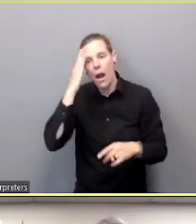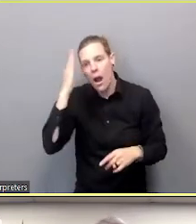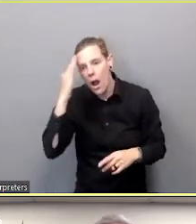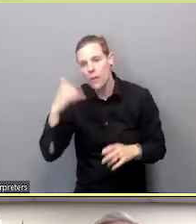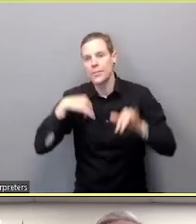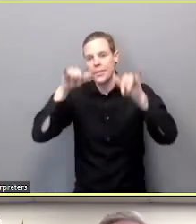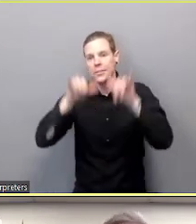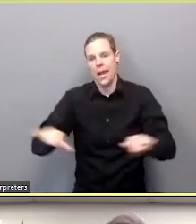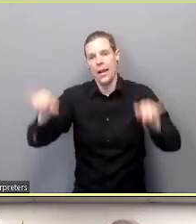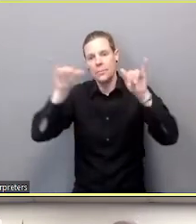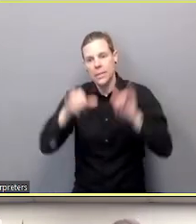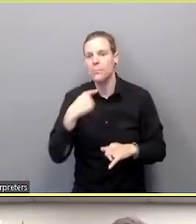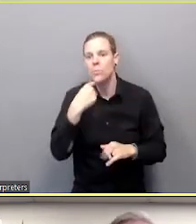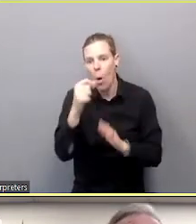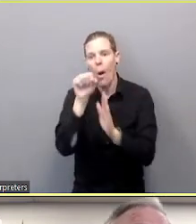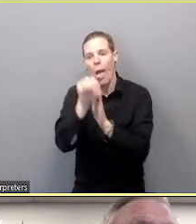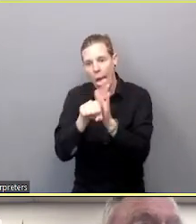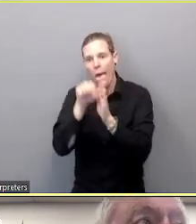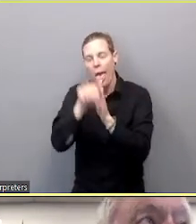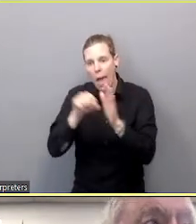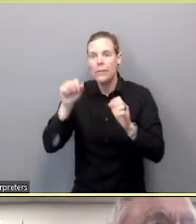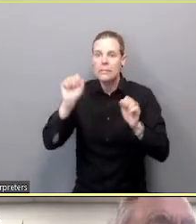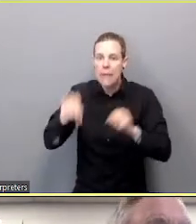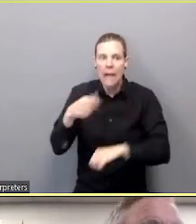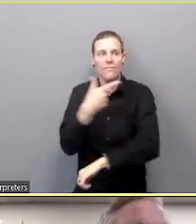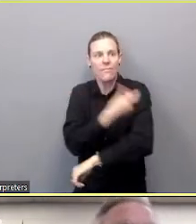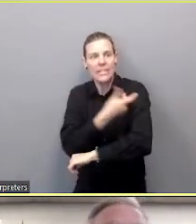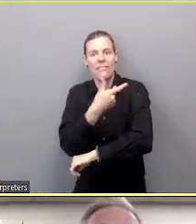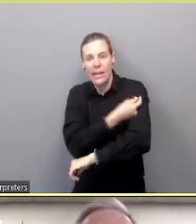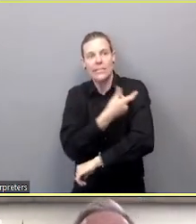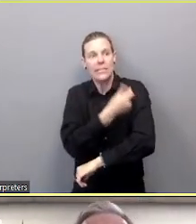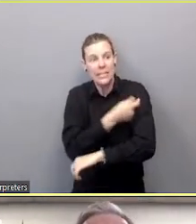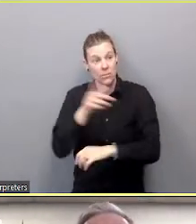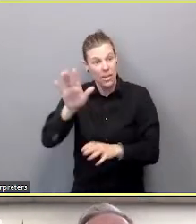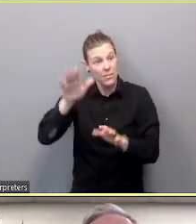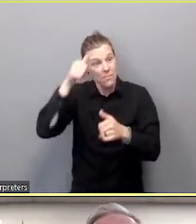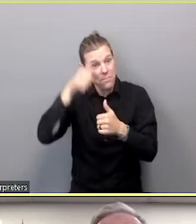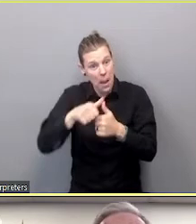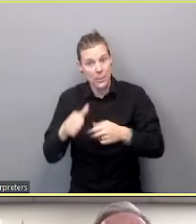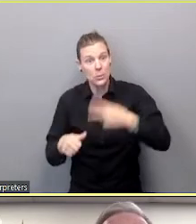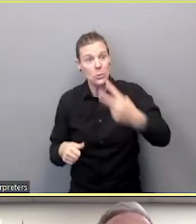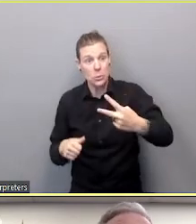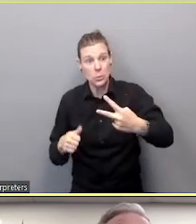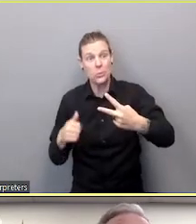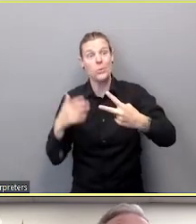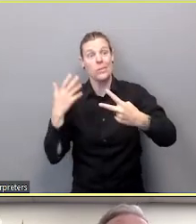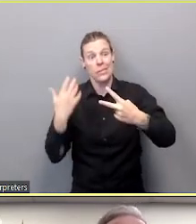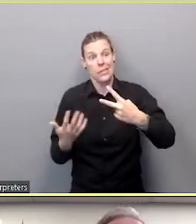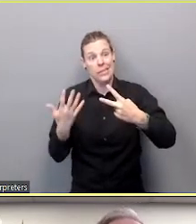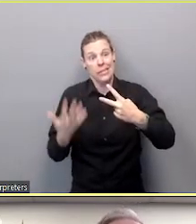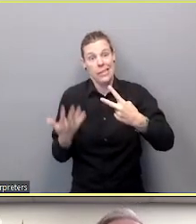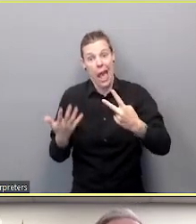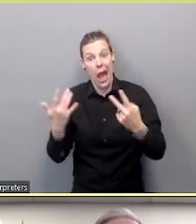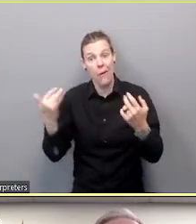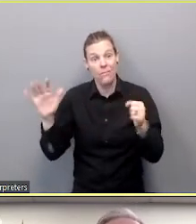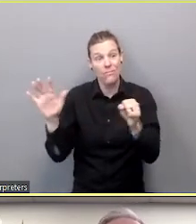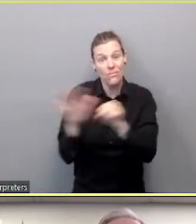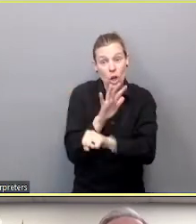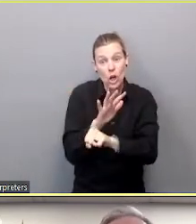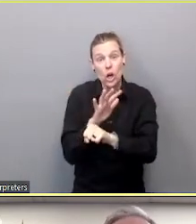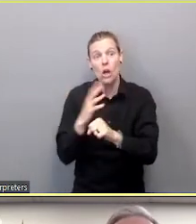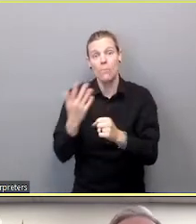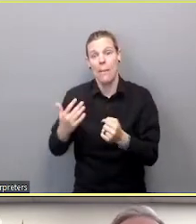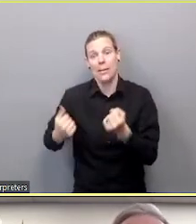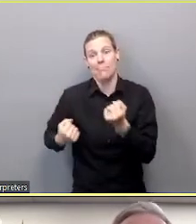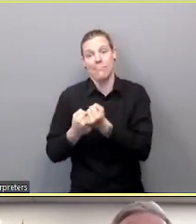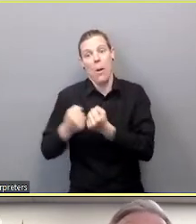vaccination soon will be expanded for many of us to include booster vaccines as well. And so that